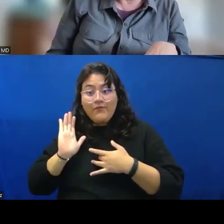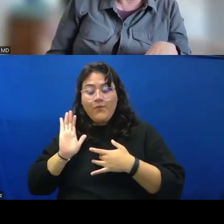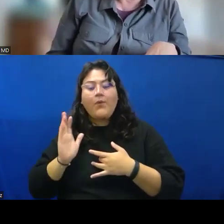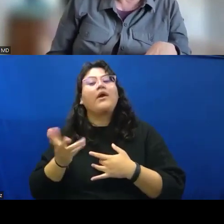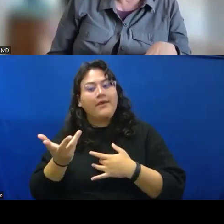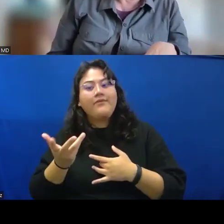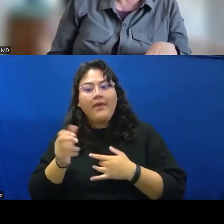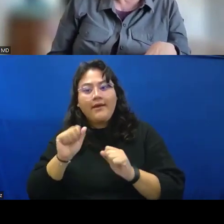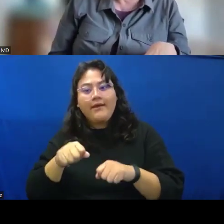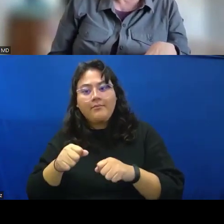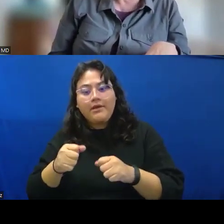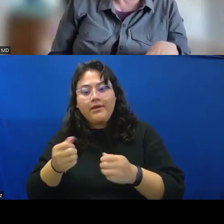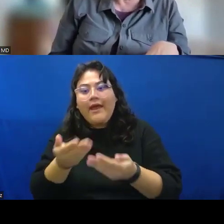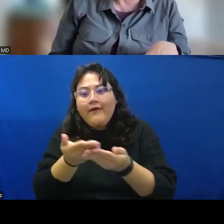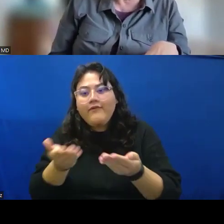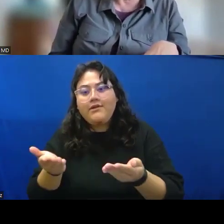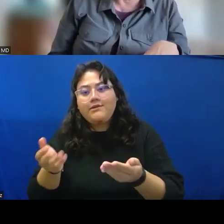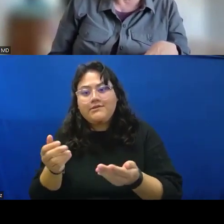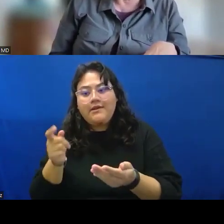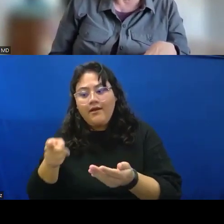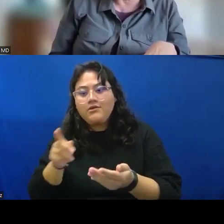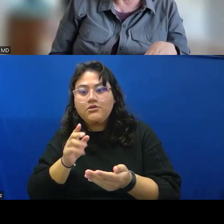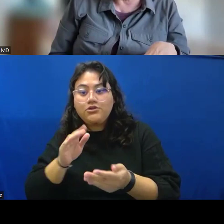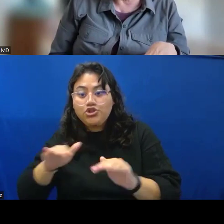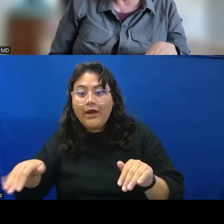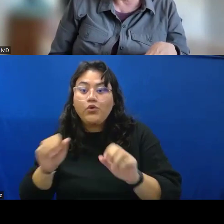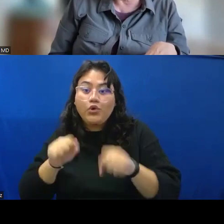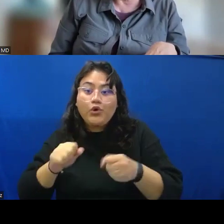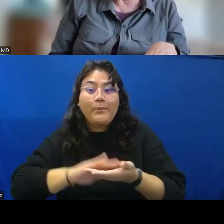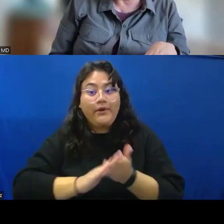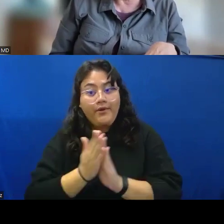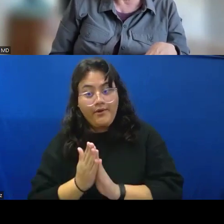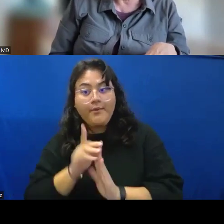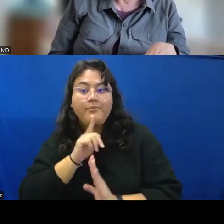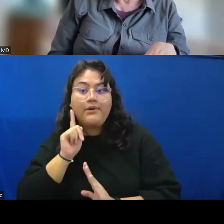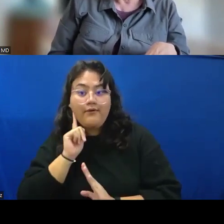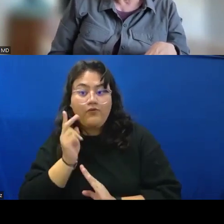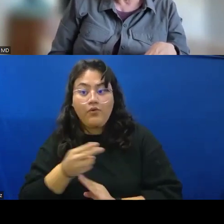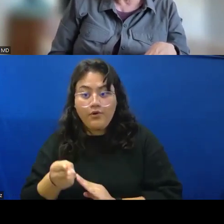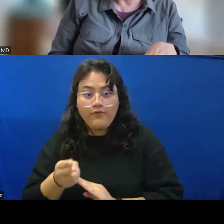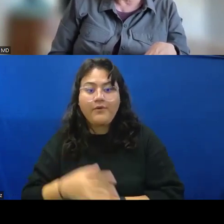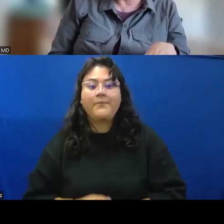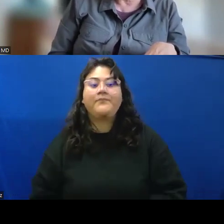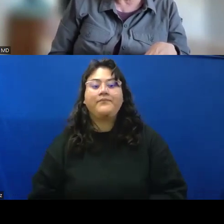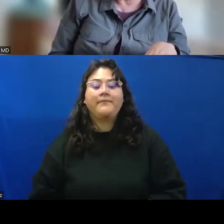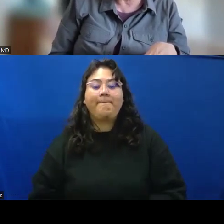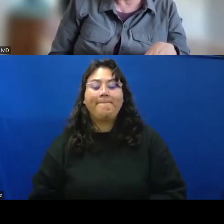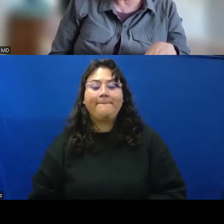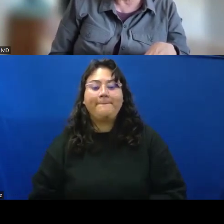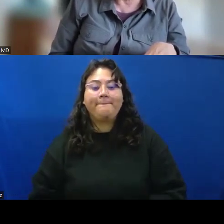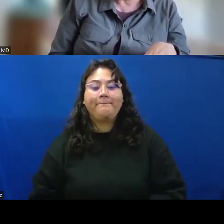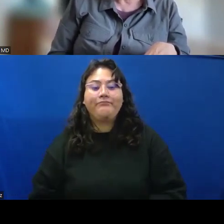Medical history. So we're interested in whether the child is having a lot of ear infections. Have they had meningitis or